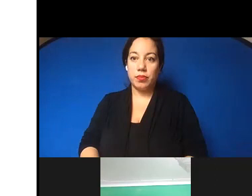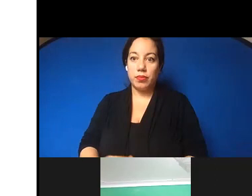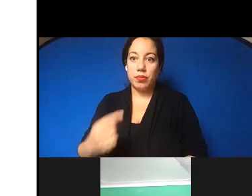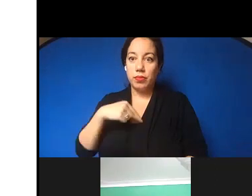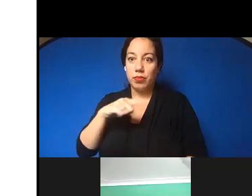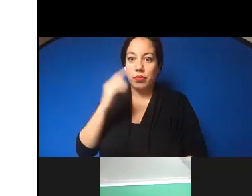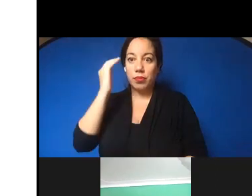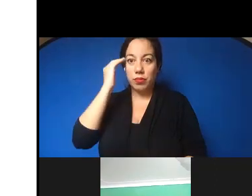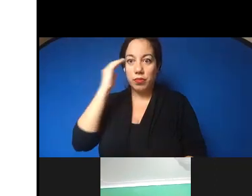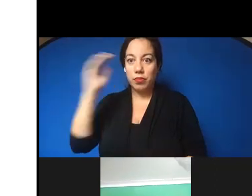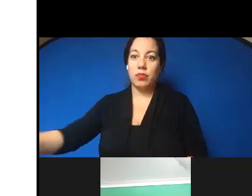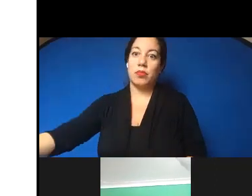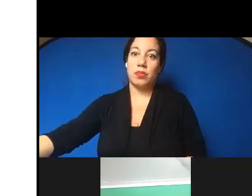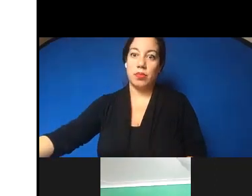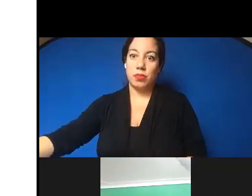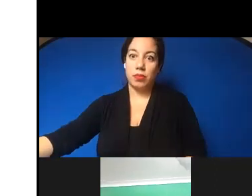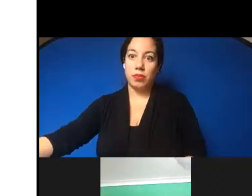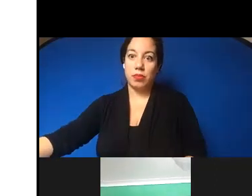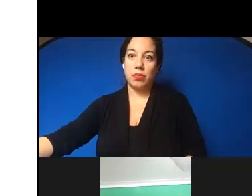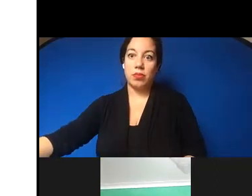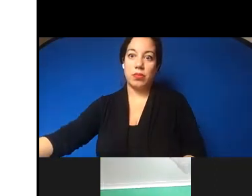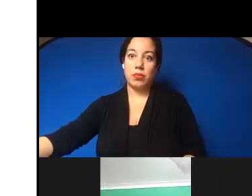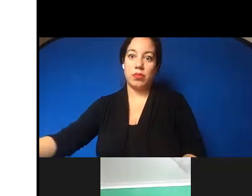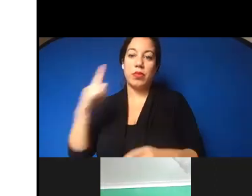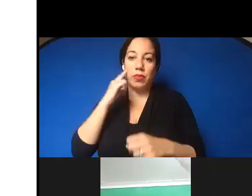didn't have a case of COVID-19 until